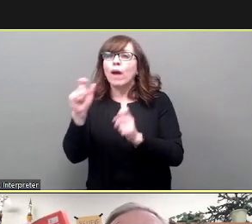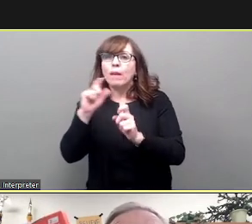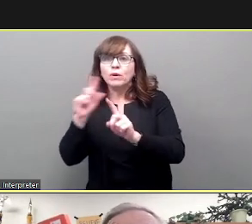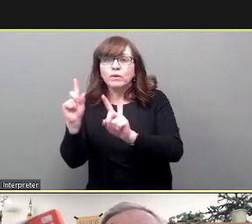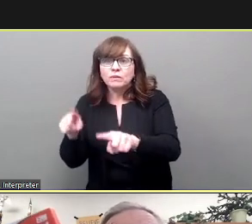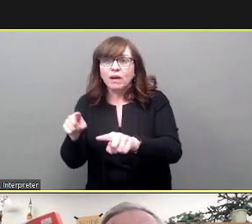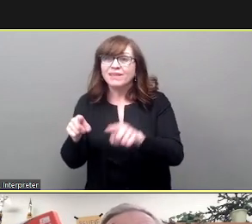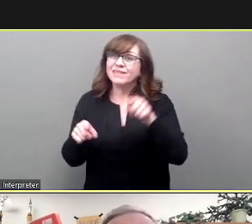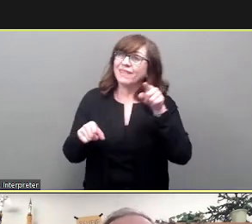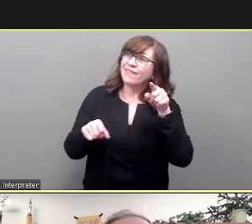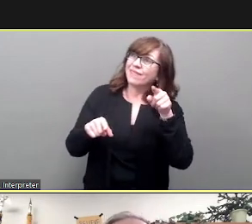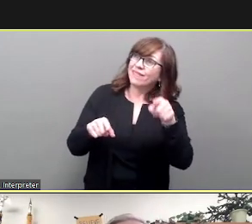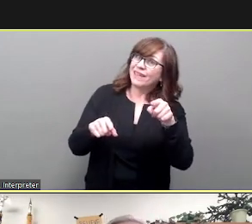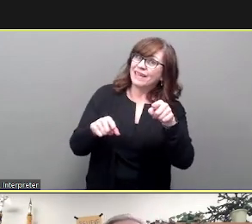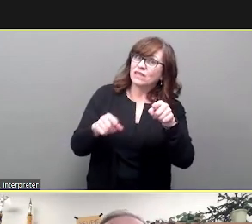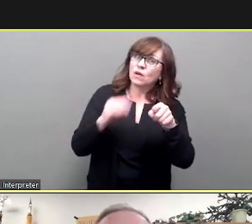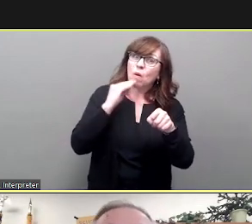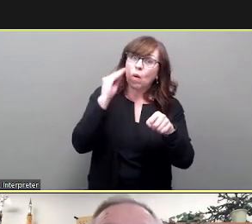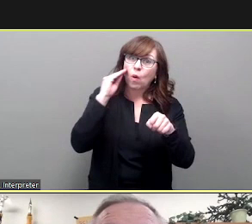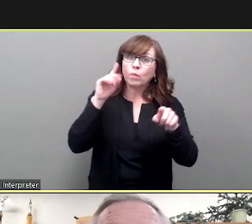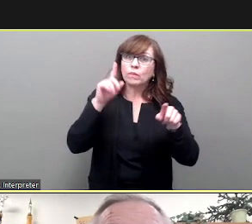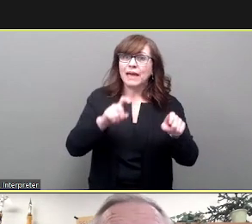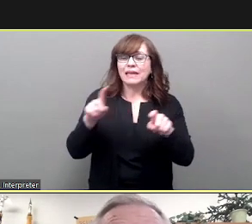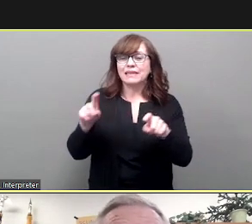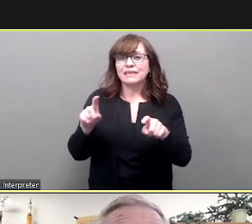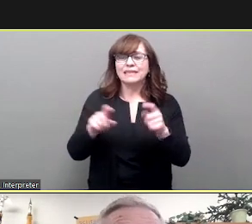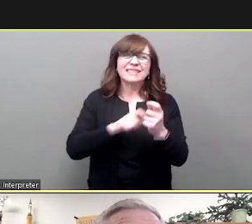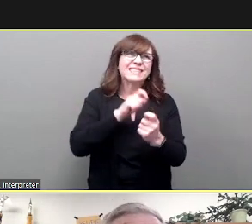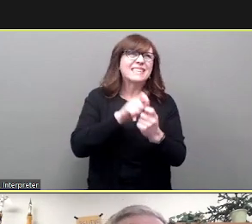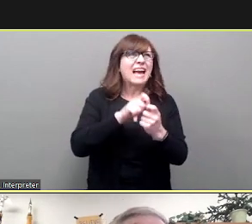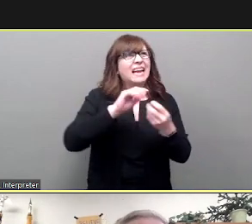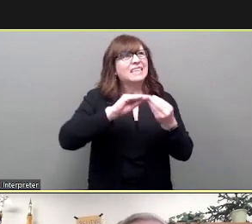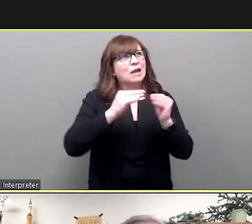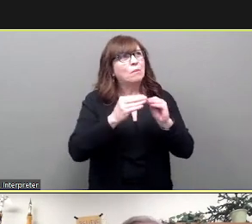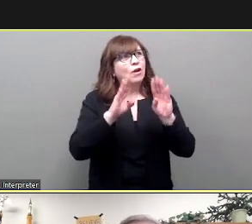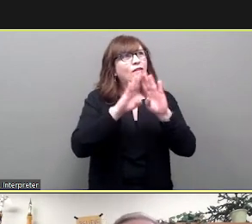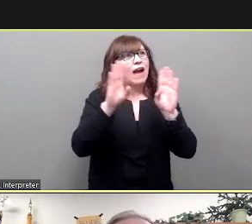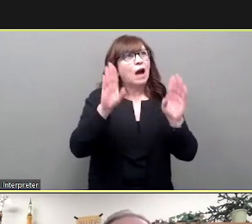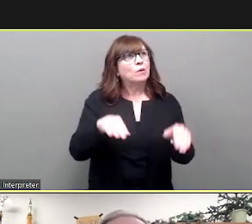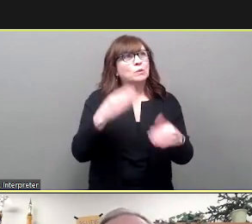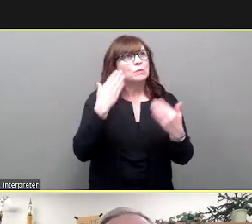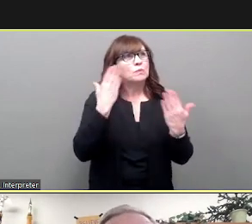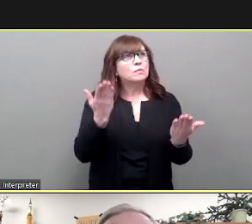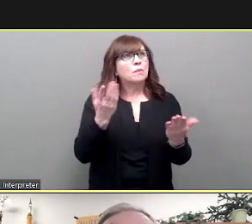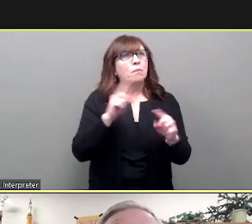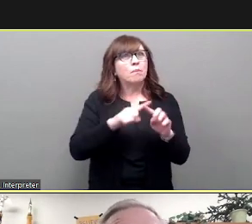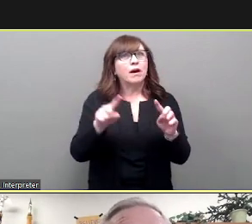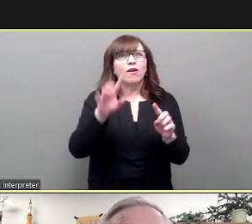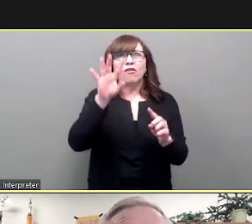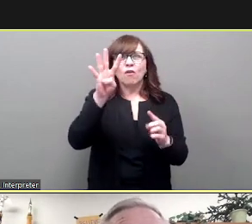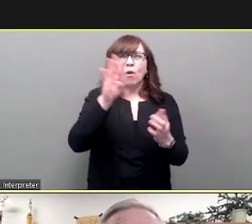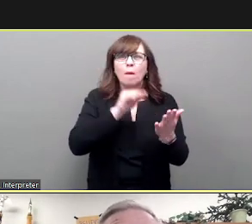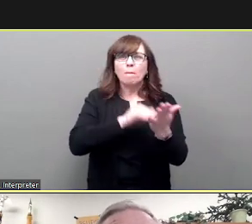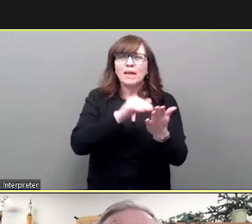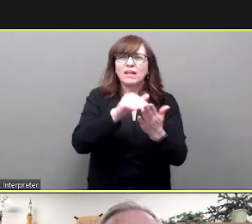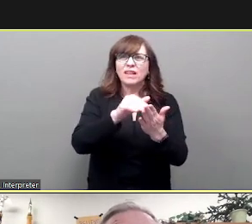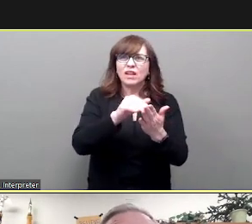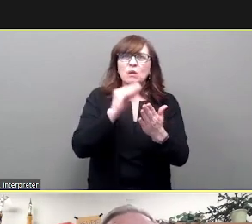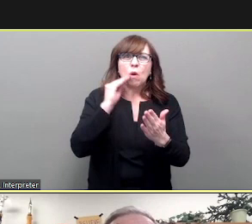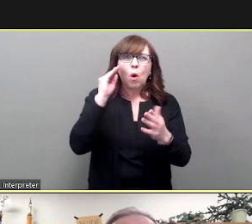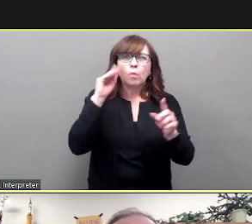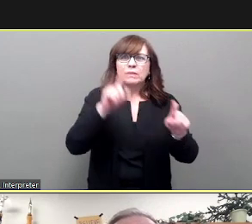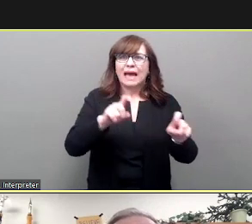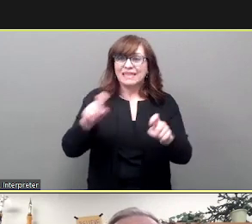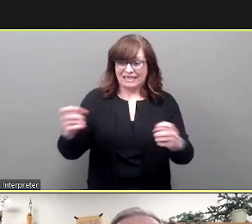is a way actually, I don't know the exact number of households, but we could have 4 million home tests in the state in the next